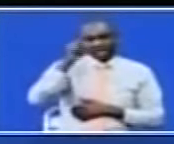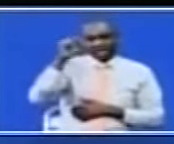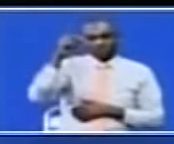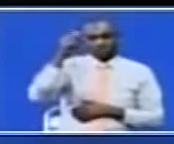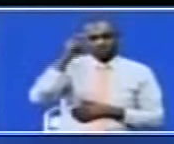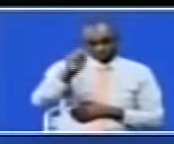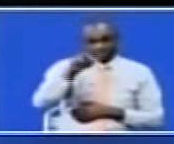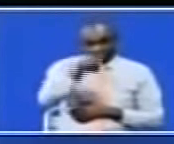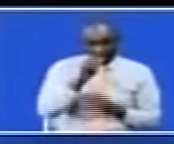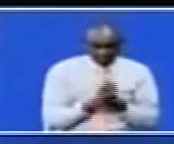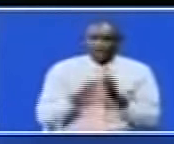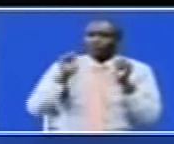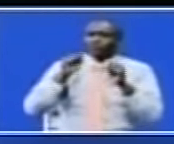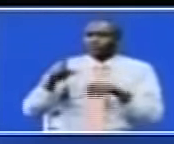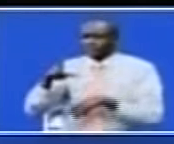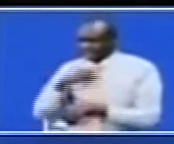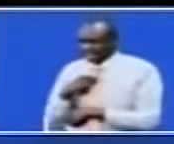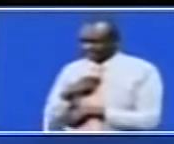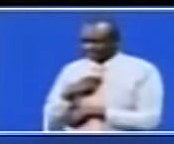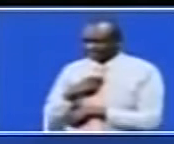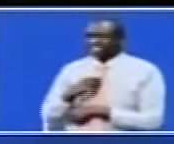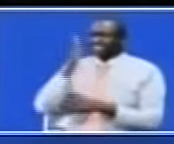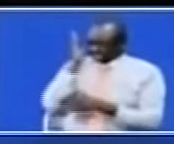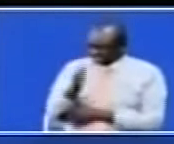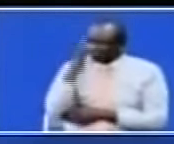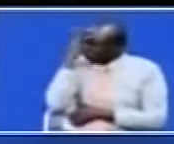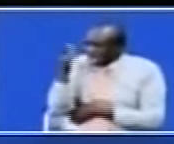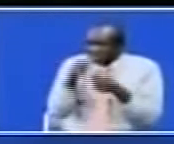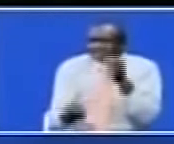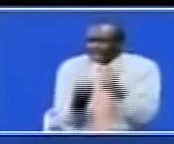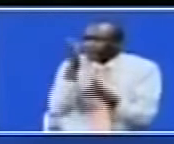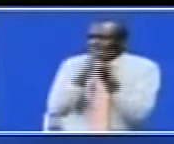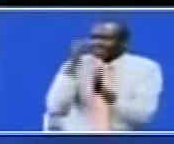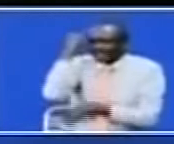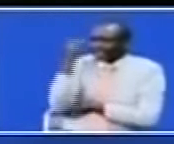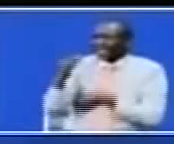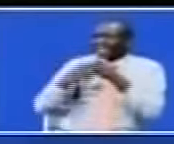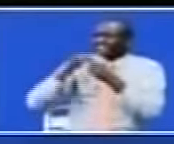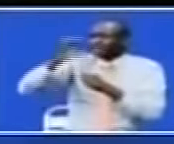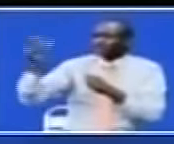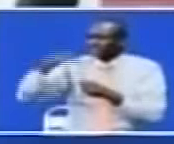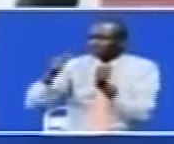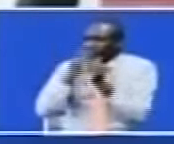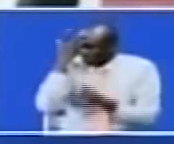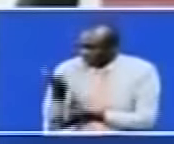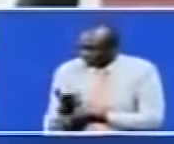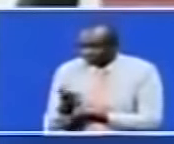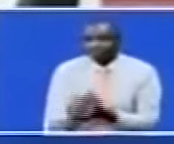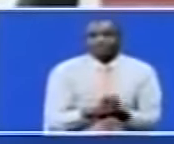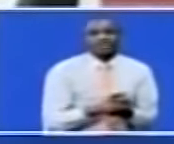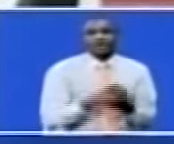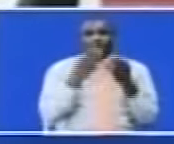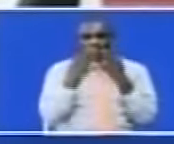joining us on set. If you could tell us directly now, why NOREB? Why bring about the 8 counties? Thank you very much, Mercy and